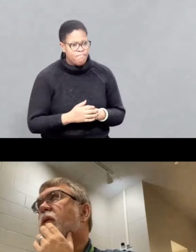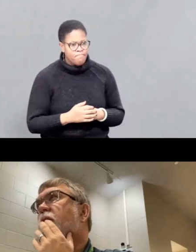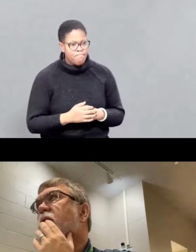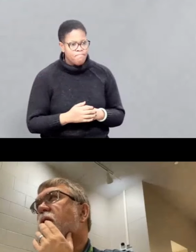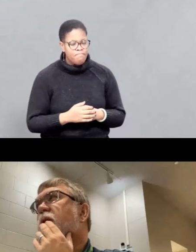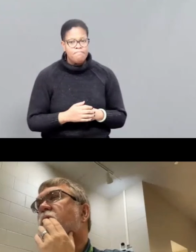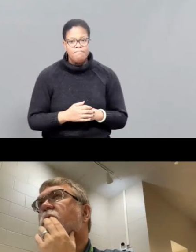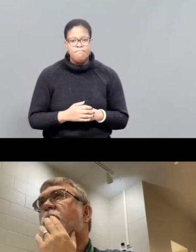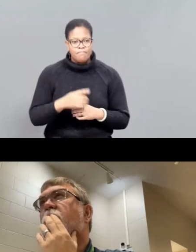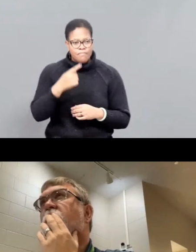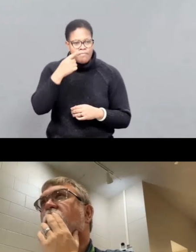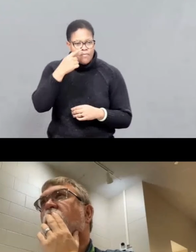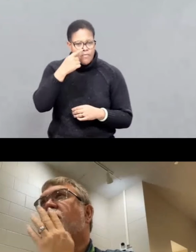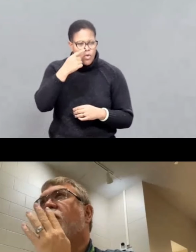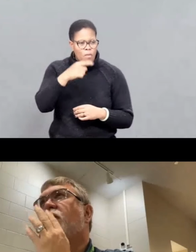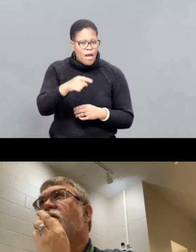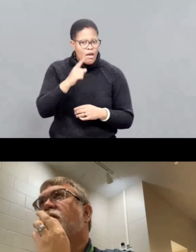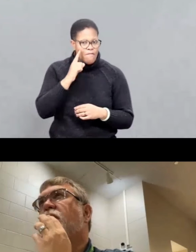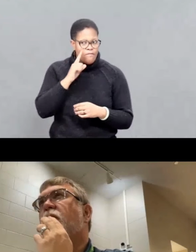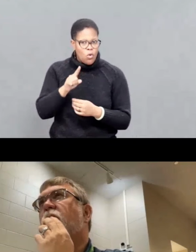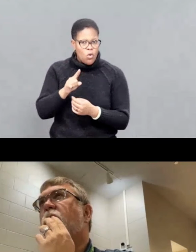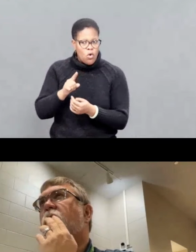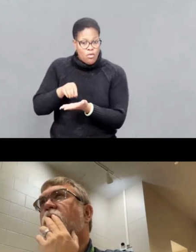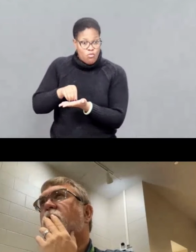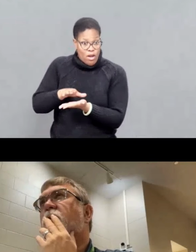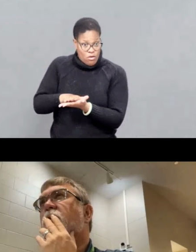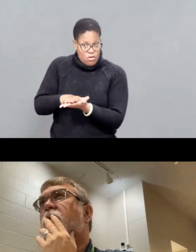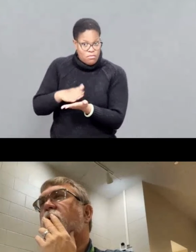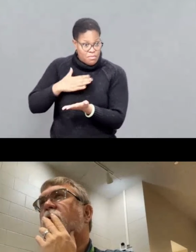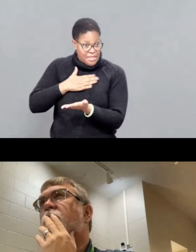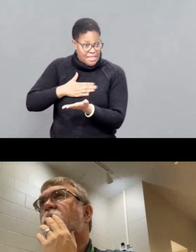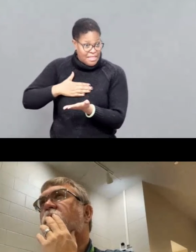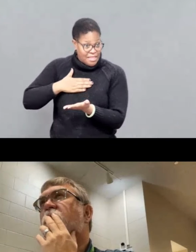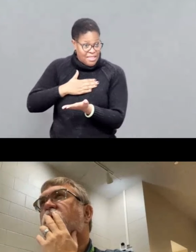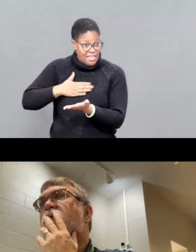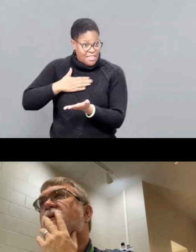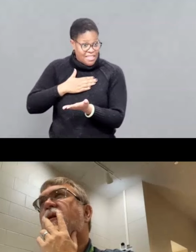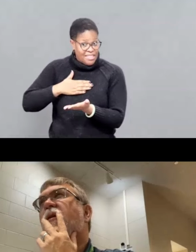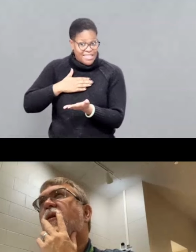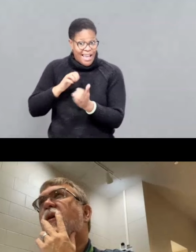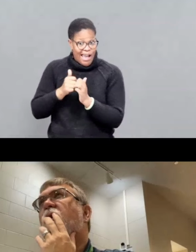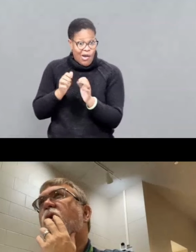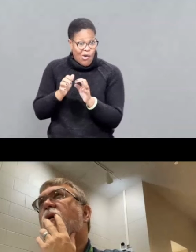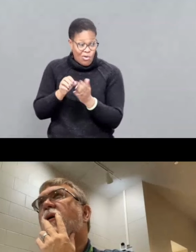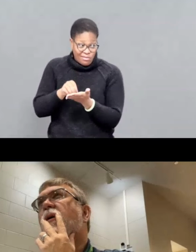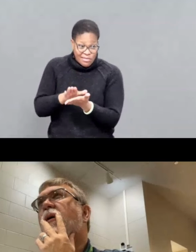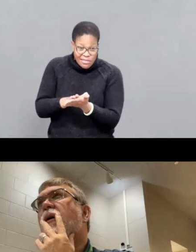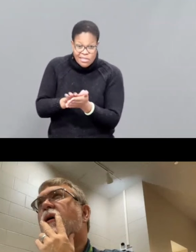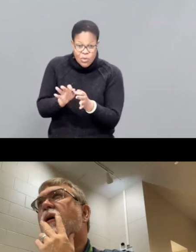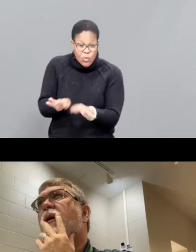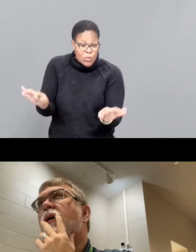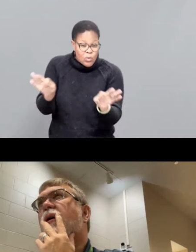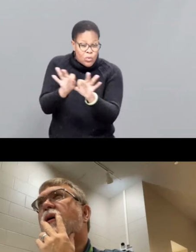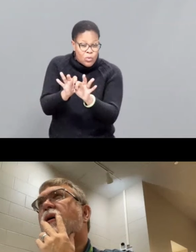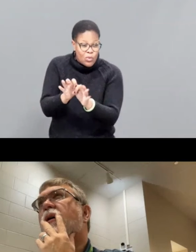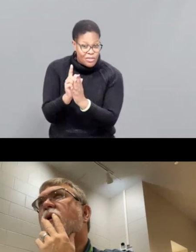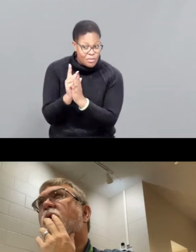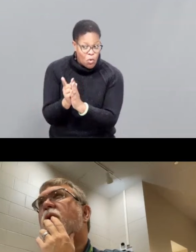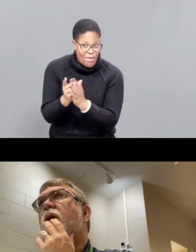if we could, just for the record, make a note in the minutes of how significant this moment